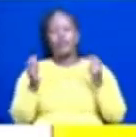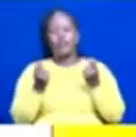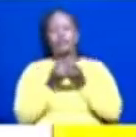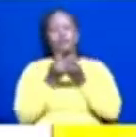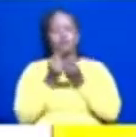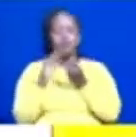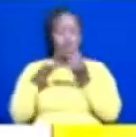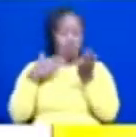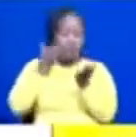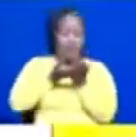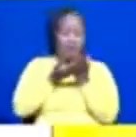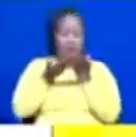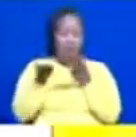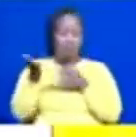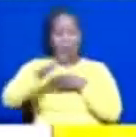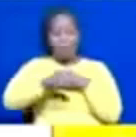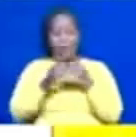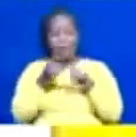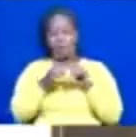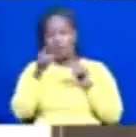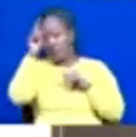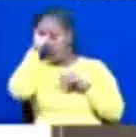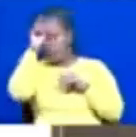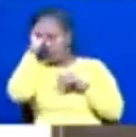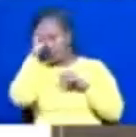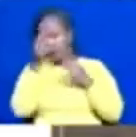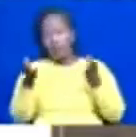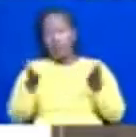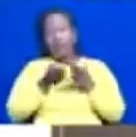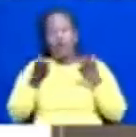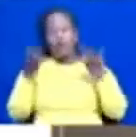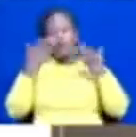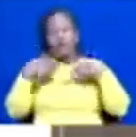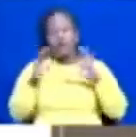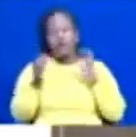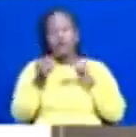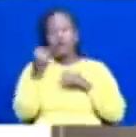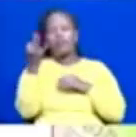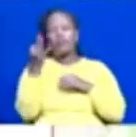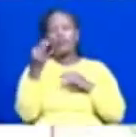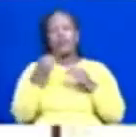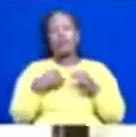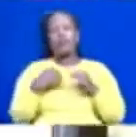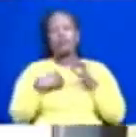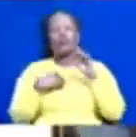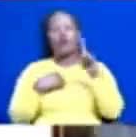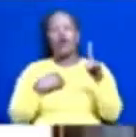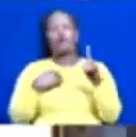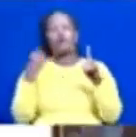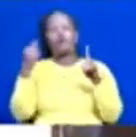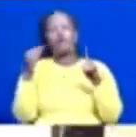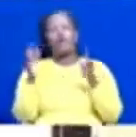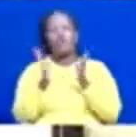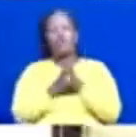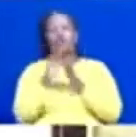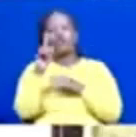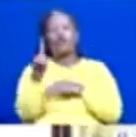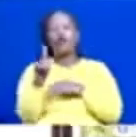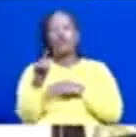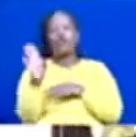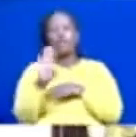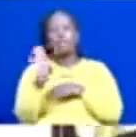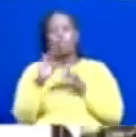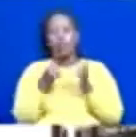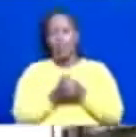arrived home today from Egypt, where they finished third, having won 1 gold and 1 bronze medals. Nathaniel Manyeki,